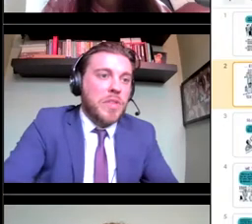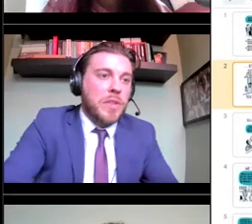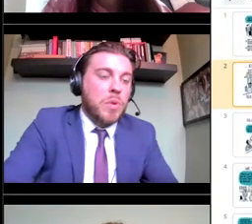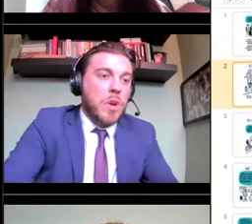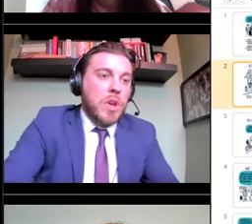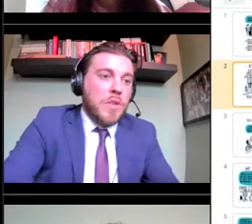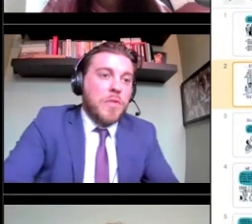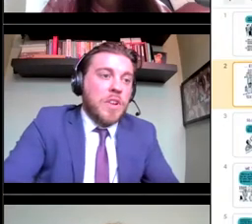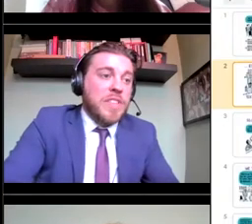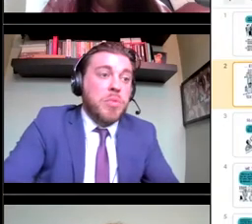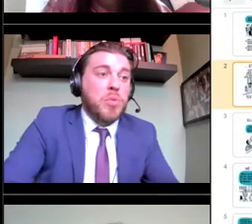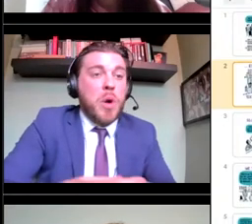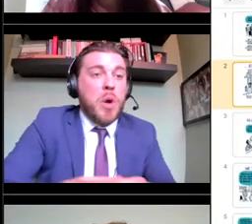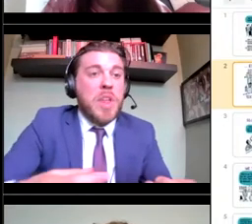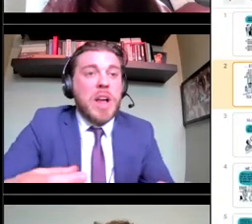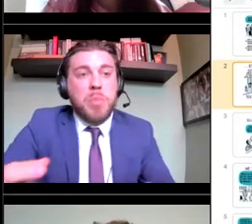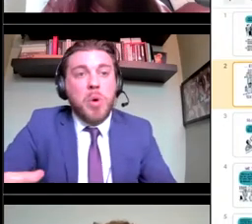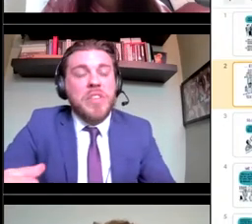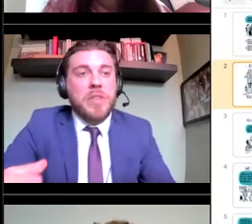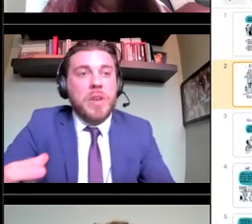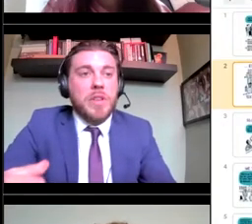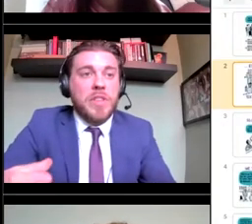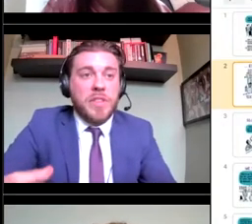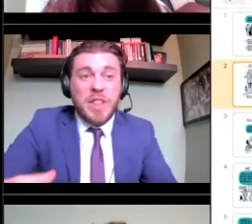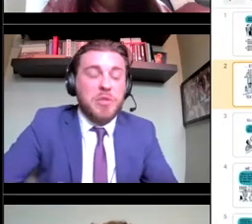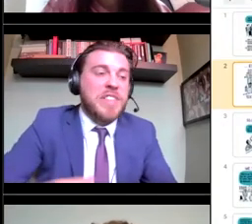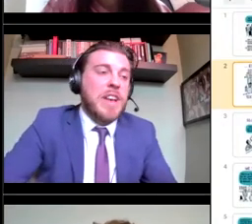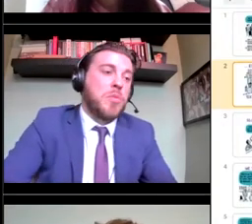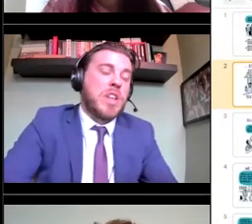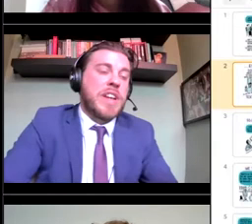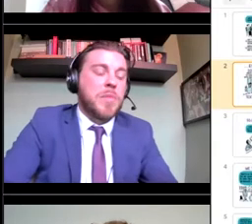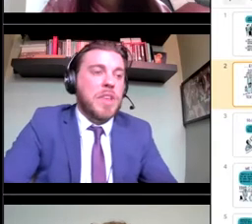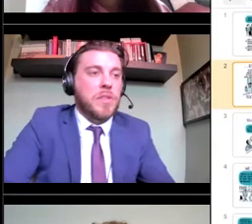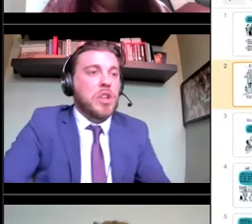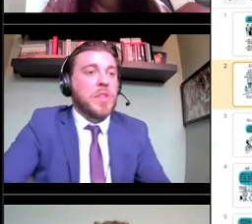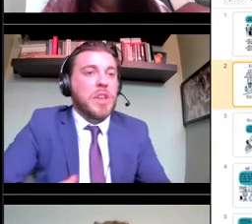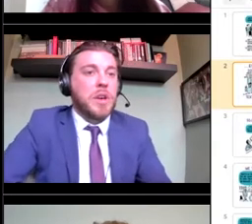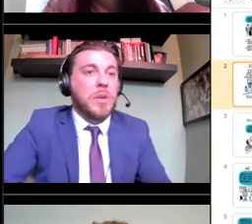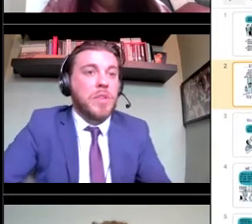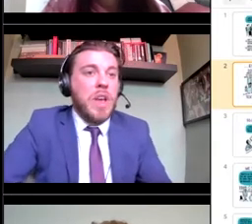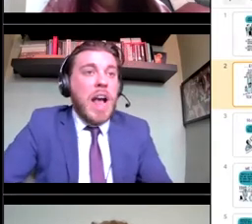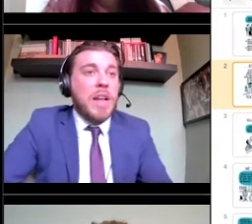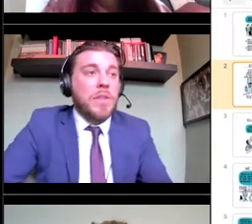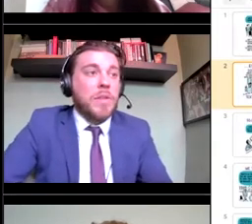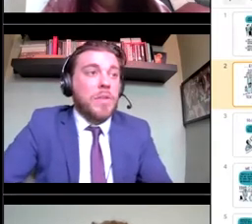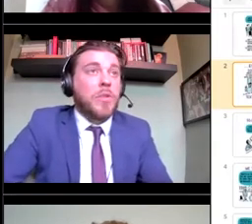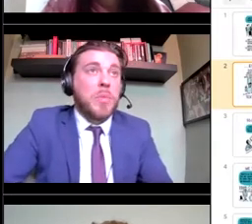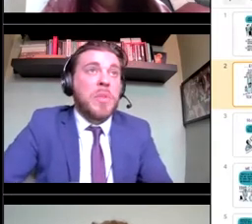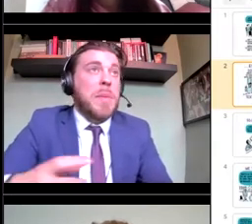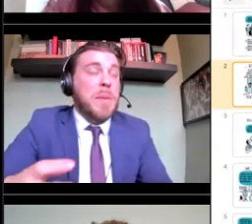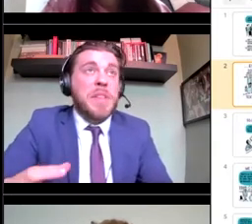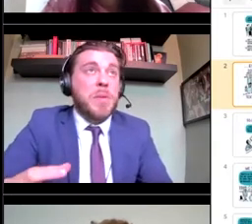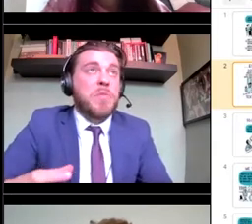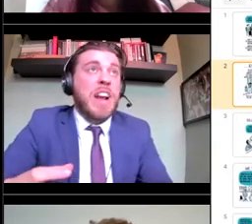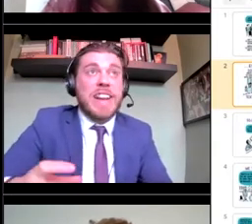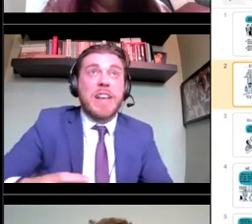this. So for example, we know that boys are statistically three times more likely to be excluded than girls, and some of that may